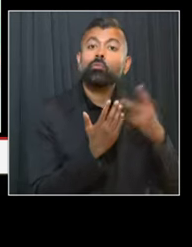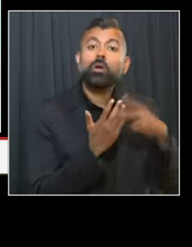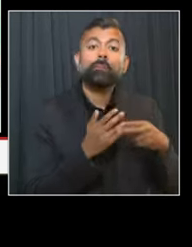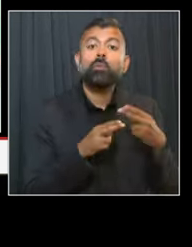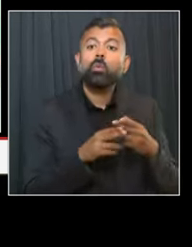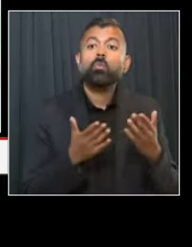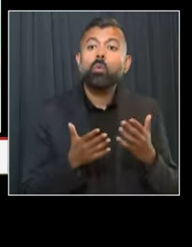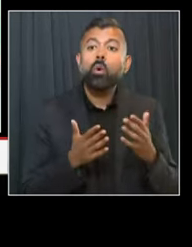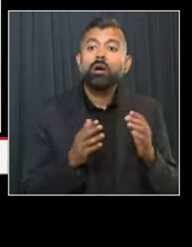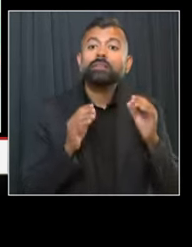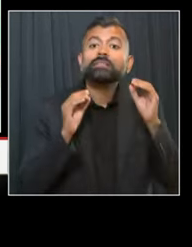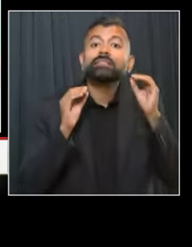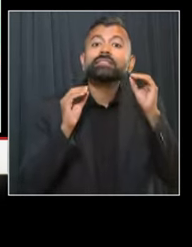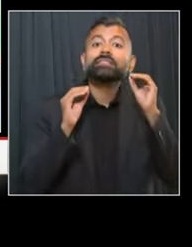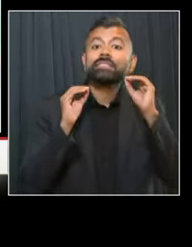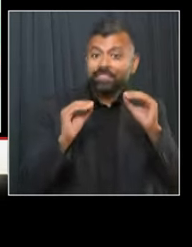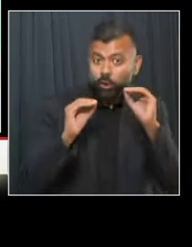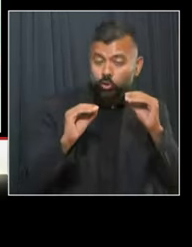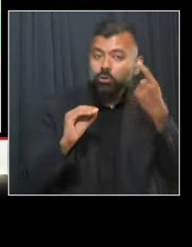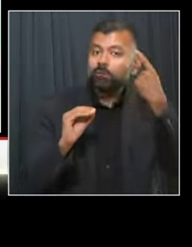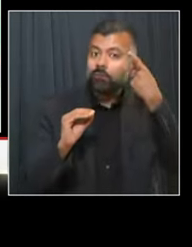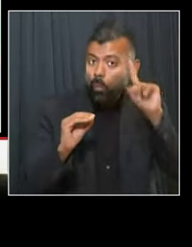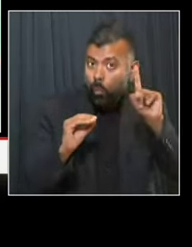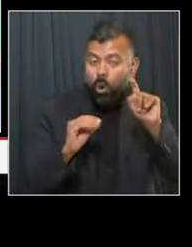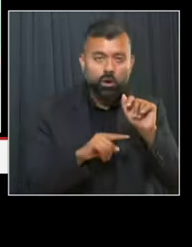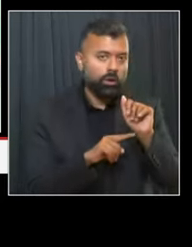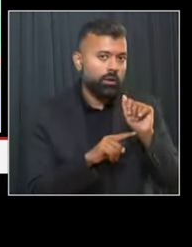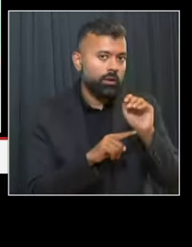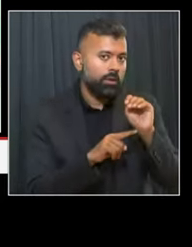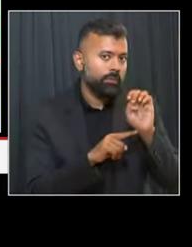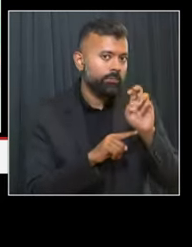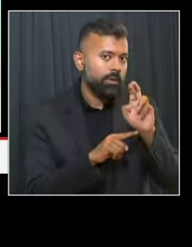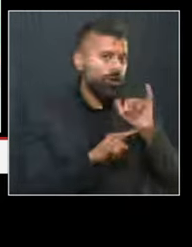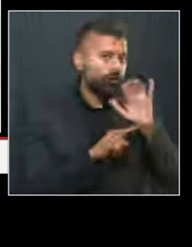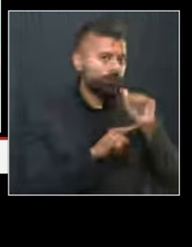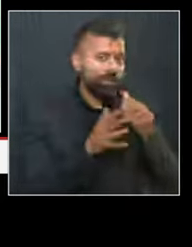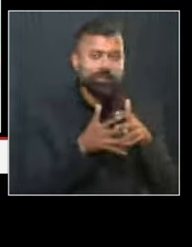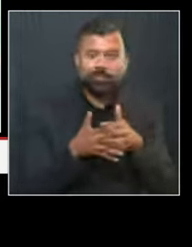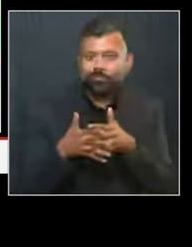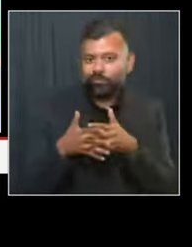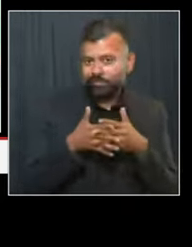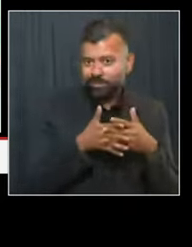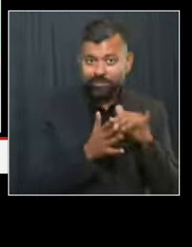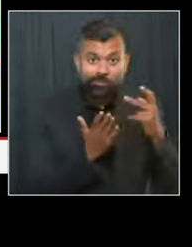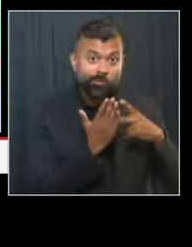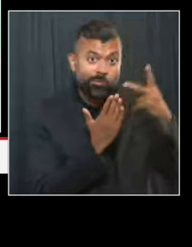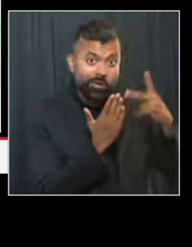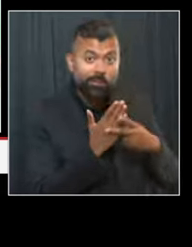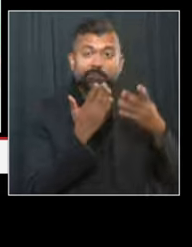made the decision to return to Center City next year as a full-time teacher working for our public school system.